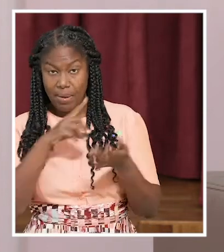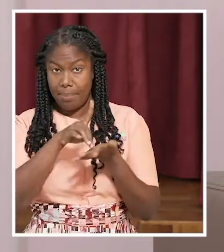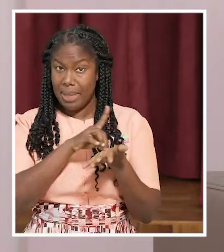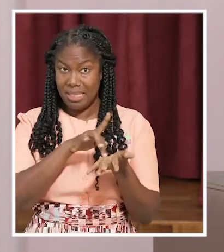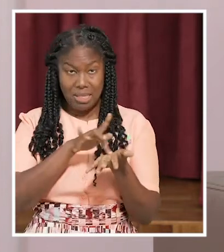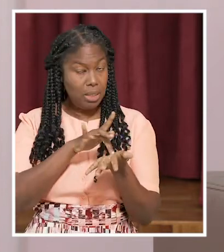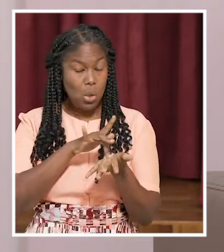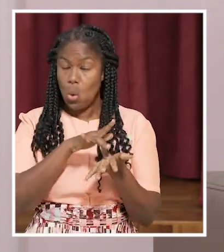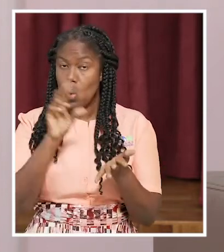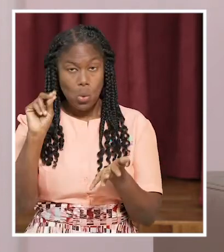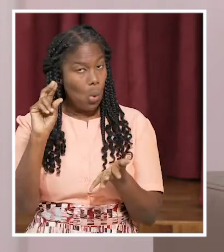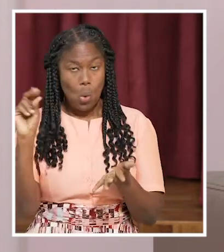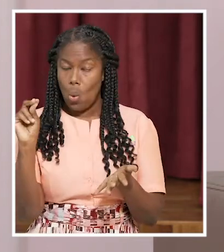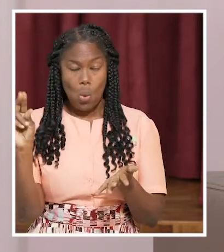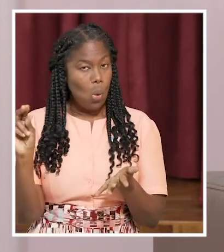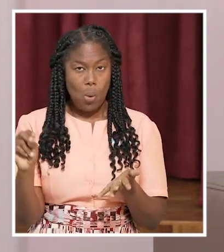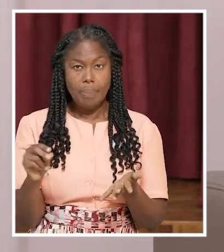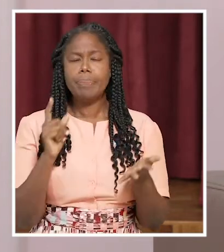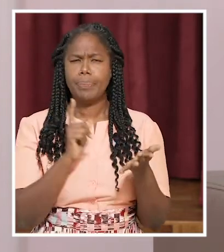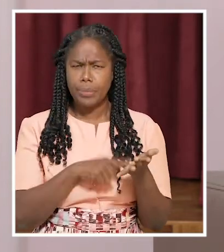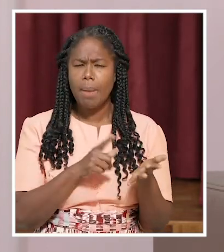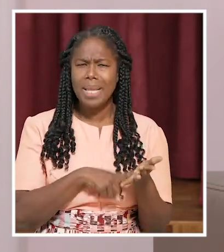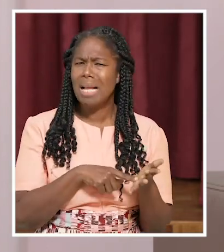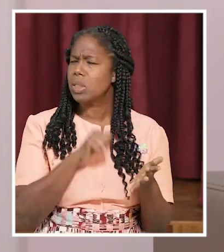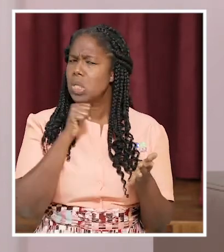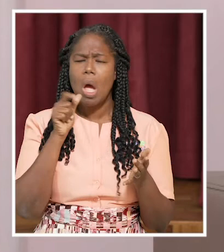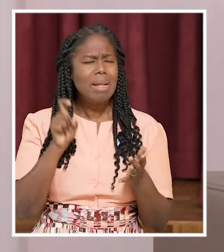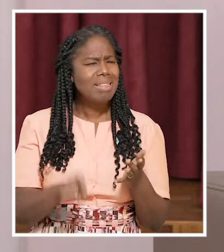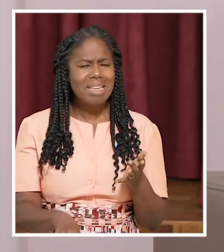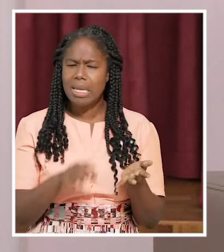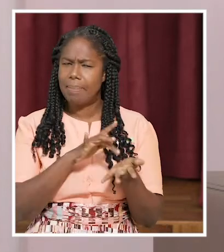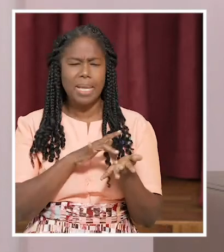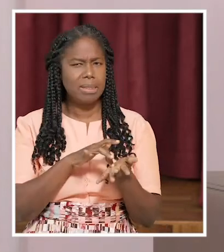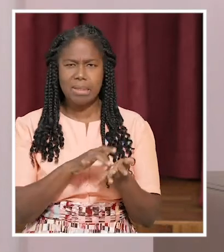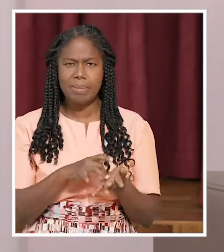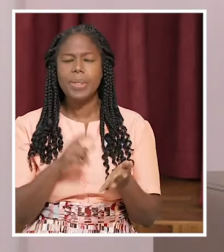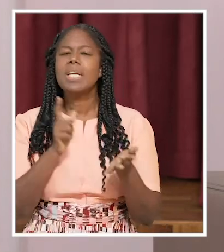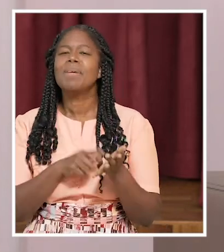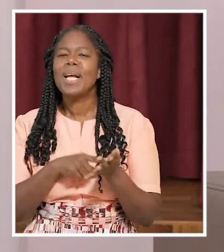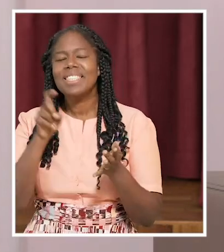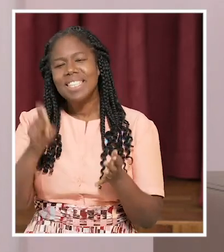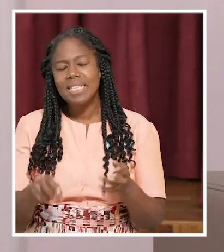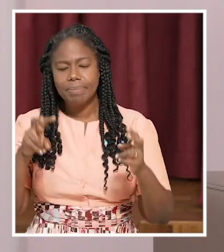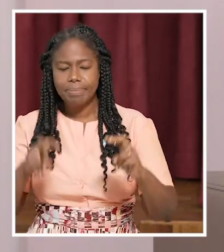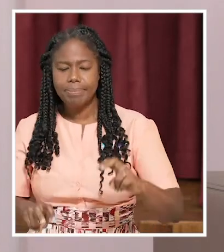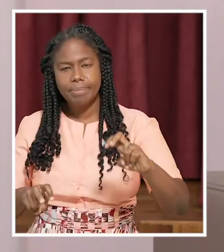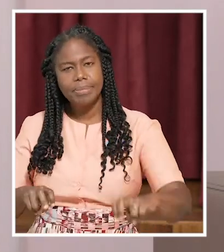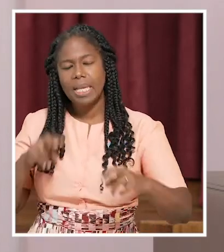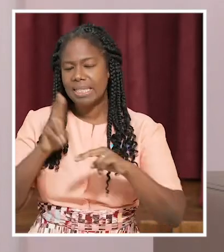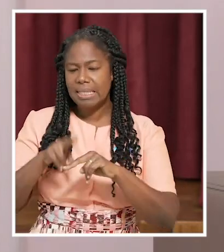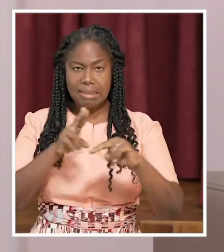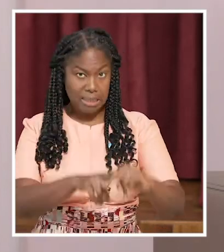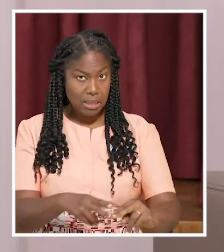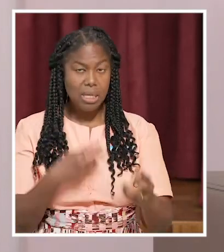moderate intensity of symptoms, psychotherapy, or what we call talk therapy, can be adequate, and many